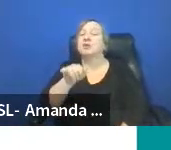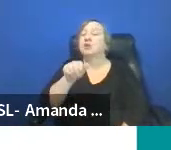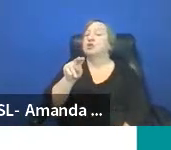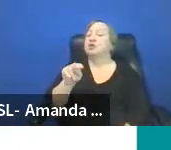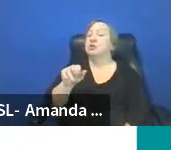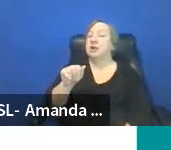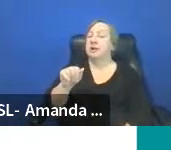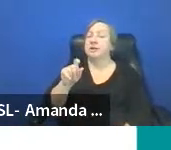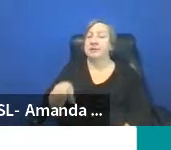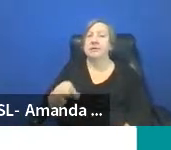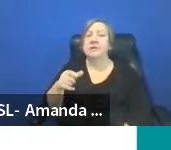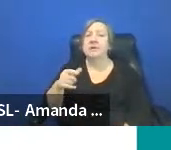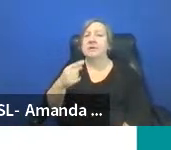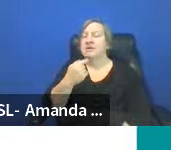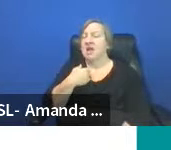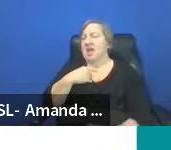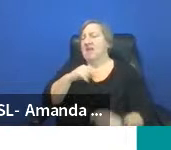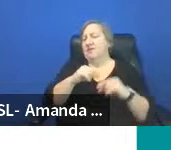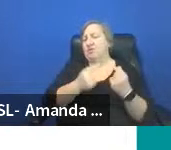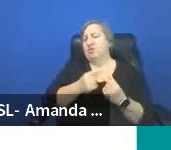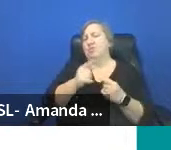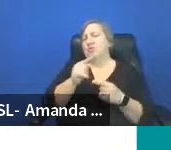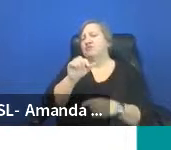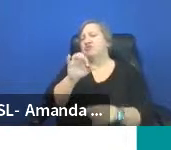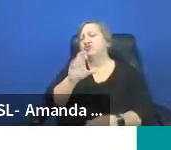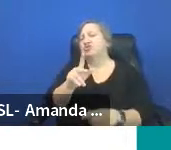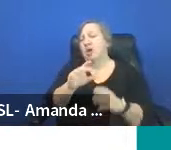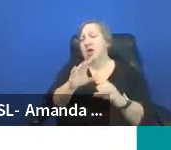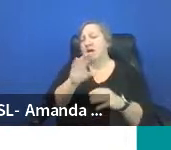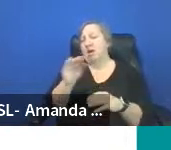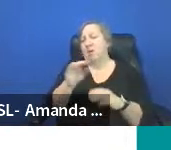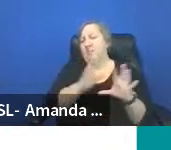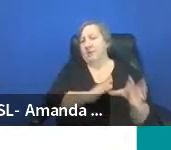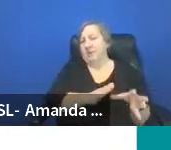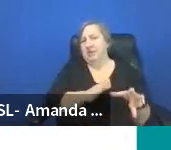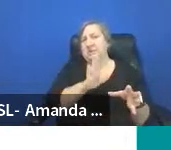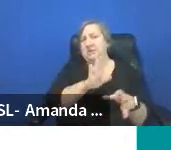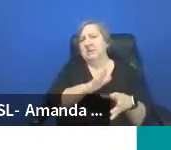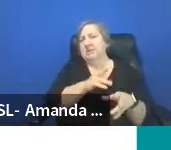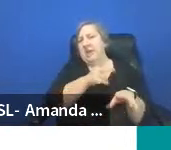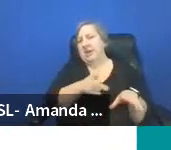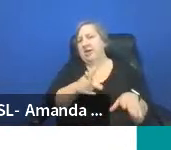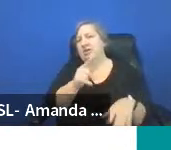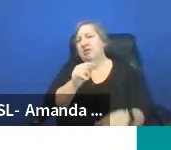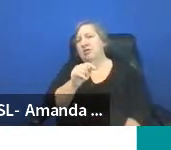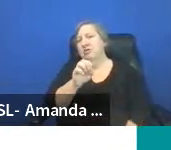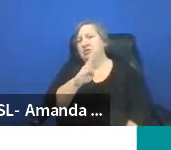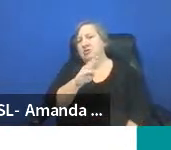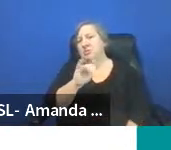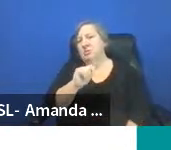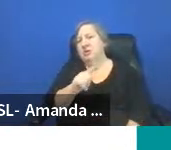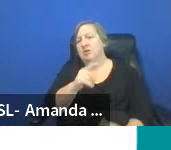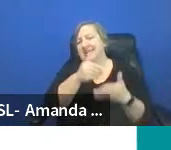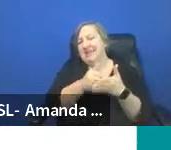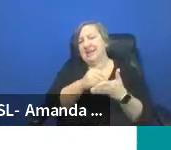a group of trucking companies that have their terminals located around the Jubitz truck